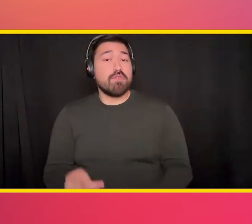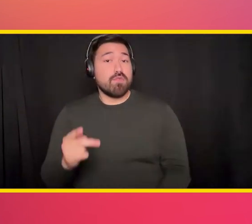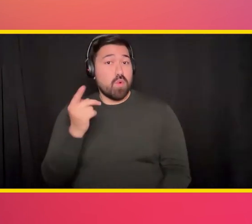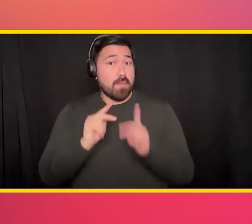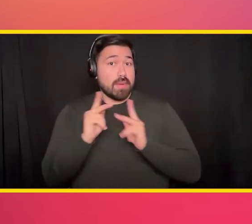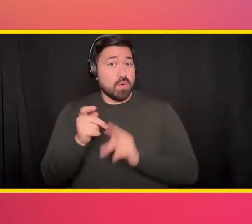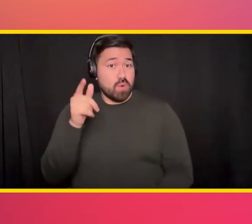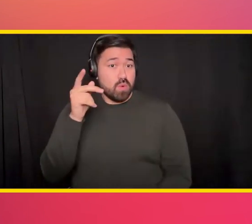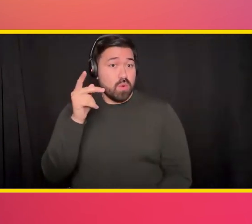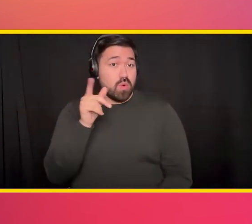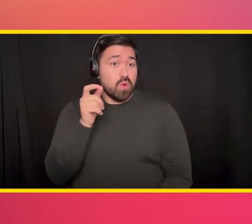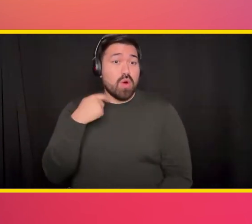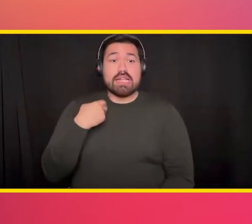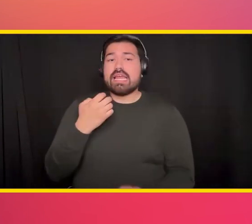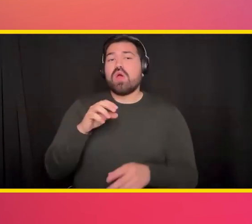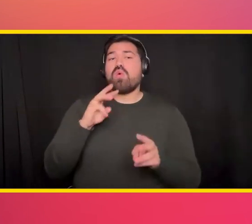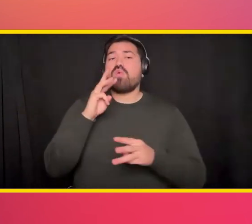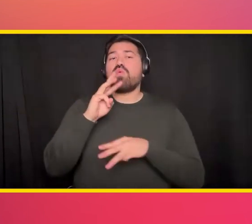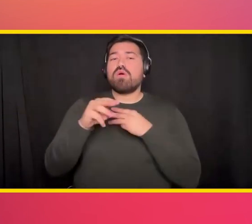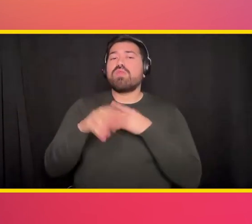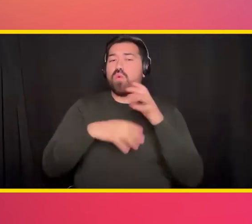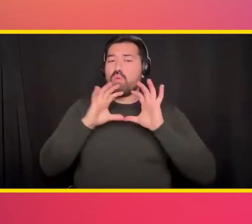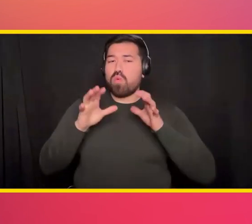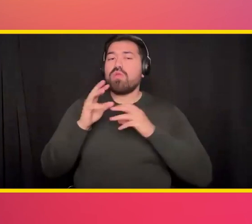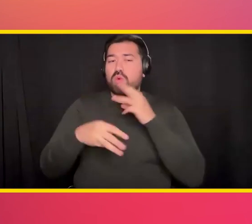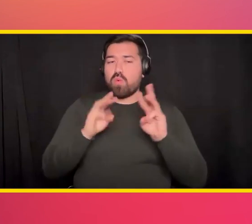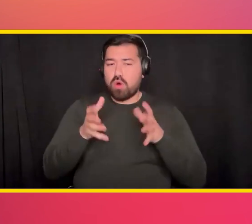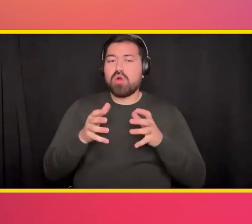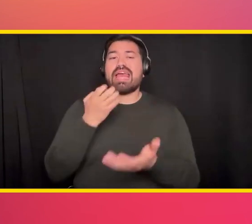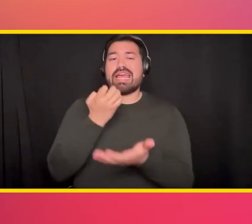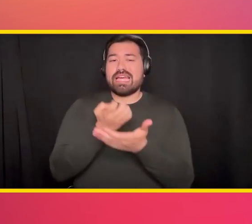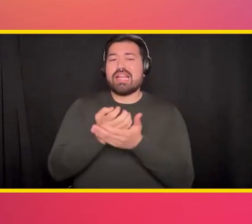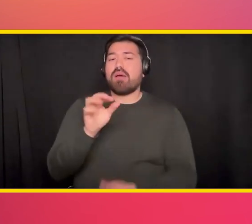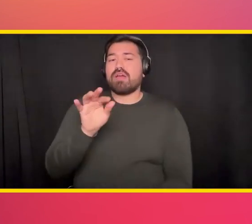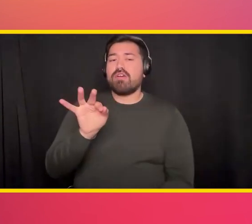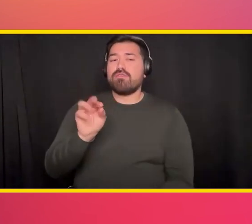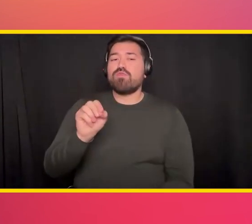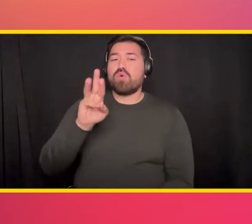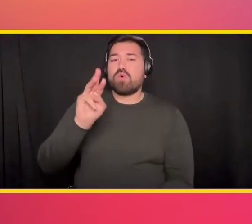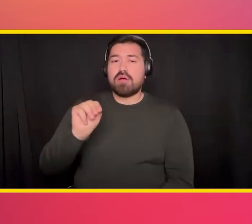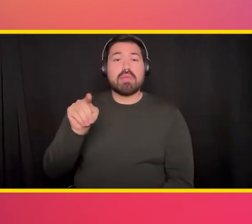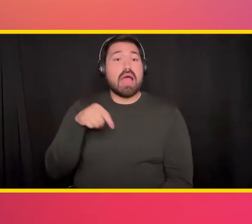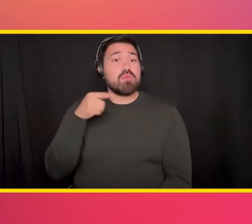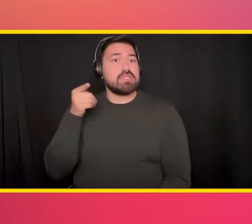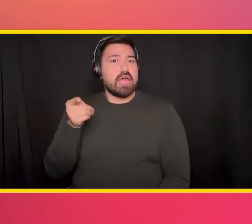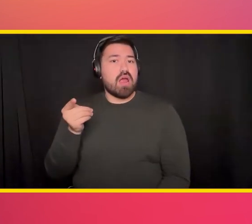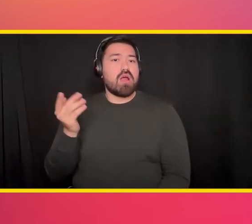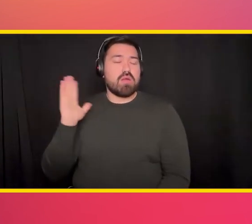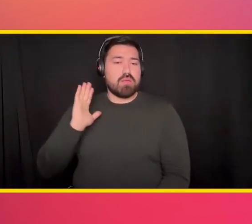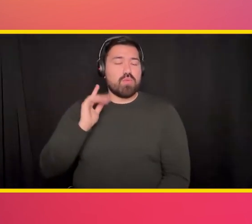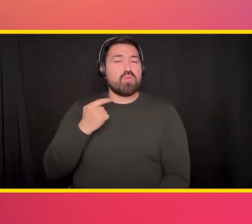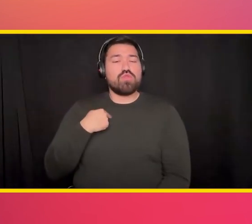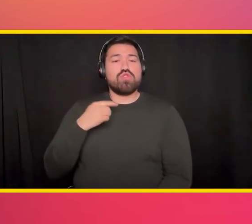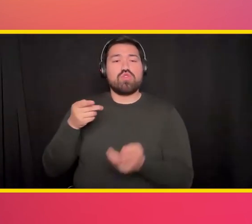Economic Forum that happens annually in Davos, Switzerland. And I was there when the inauguration was